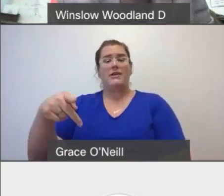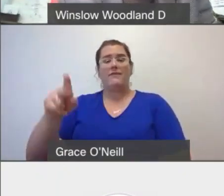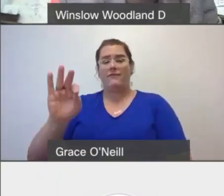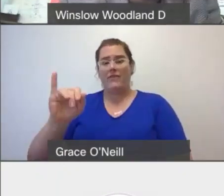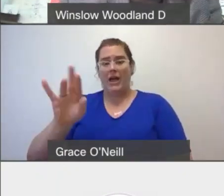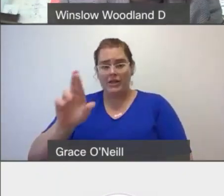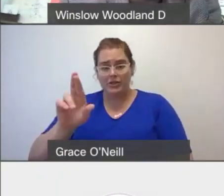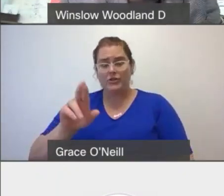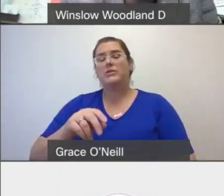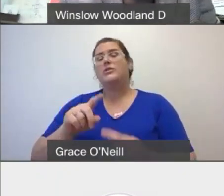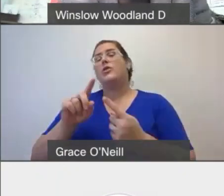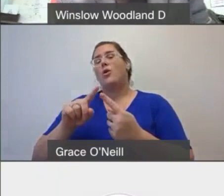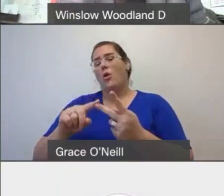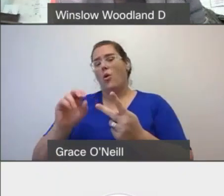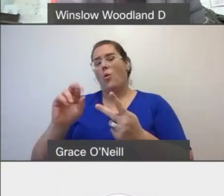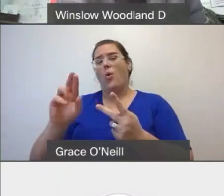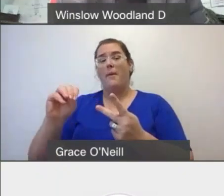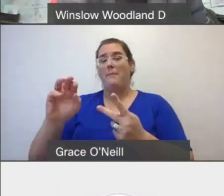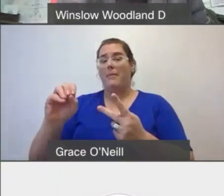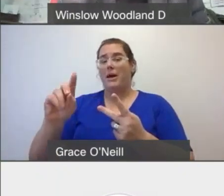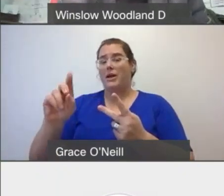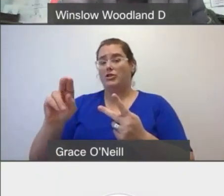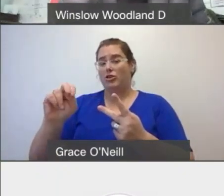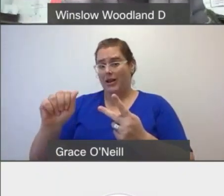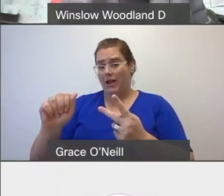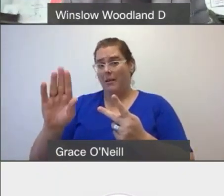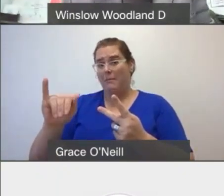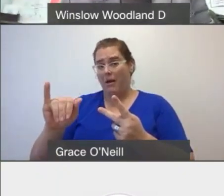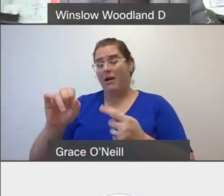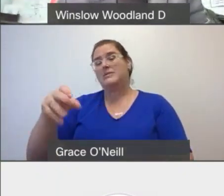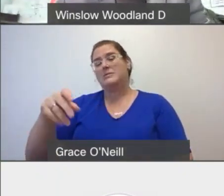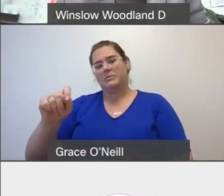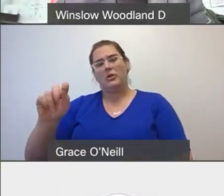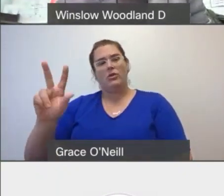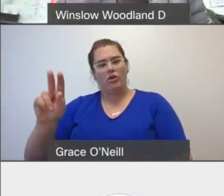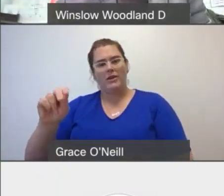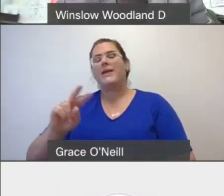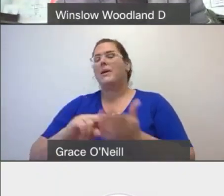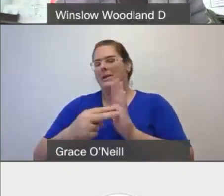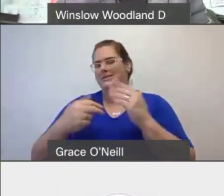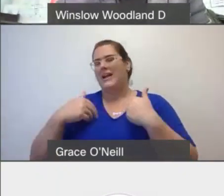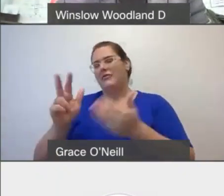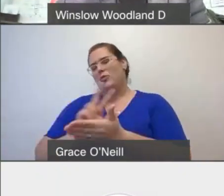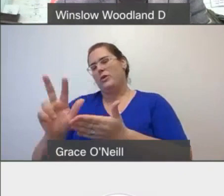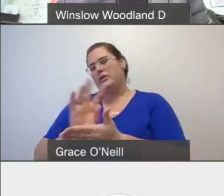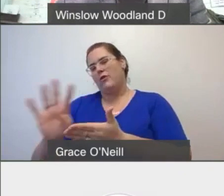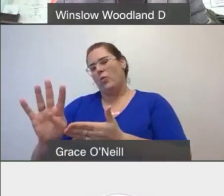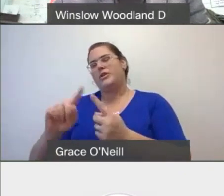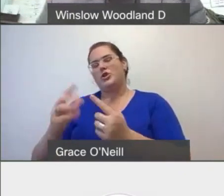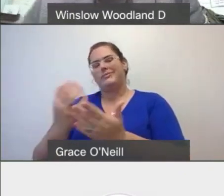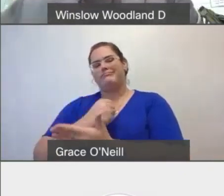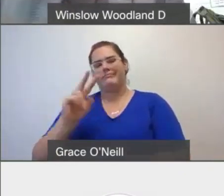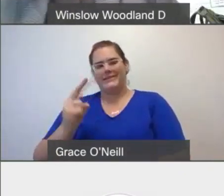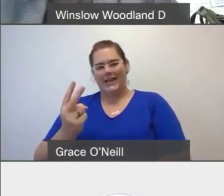Moderna vaccine by September 30th, which would then give them 3 to 4 weeks to get the second vaccine, or if they're getting